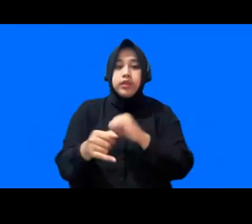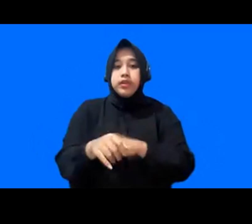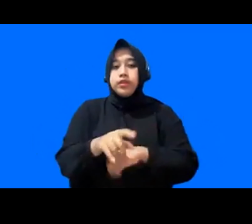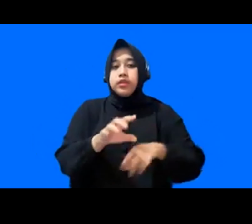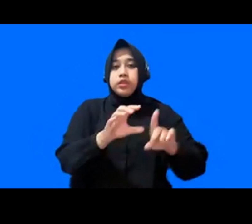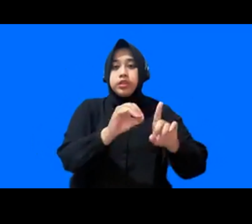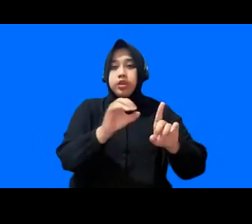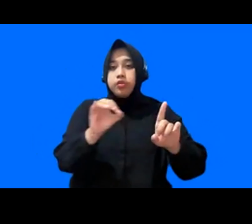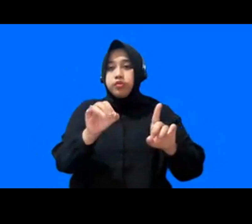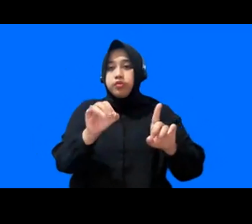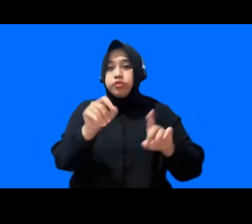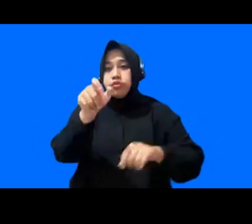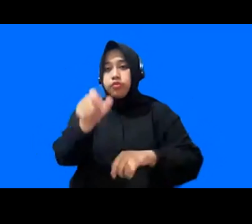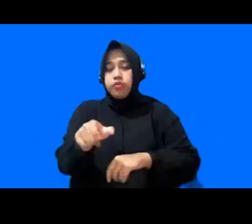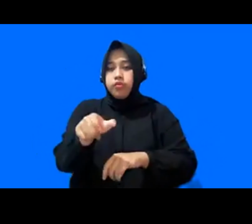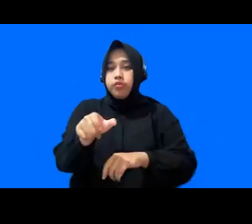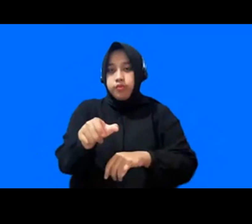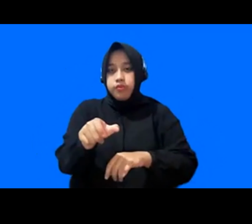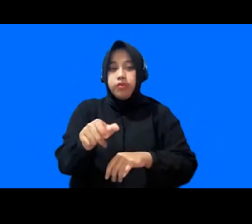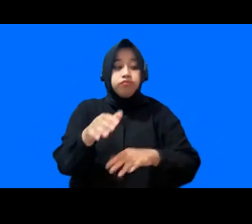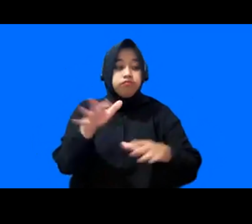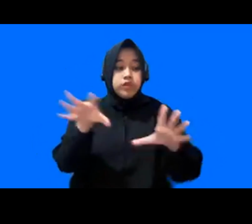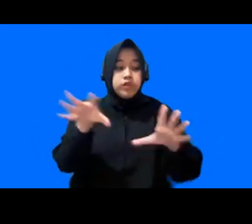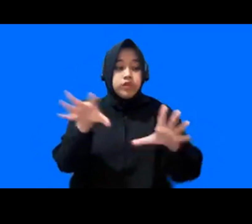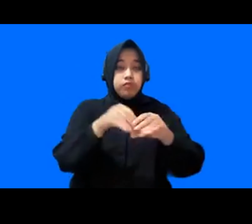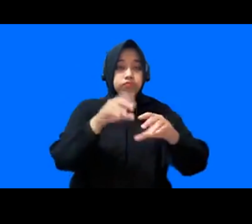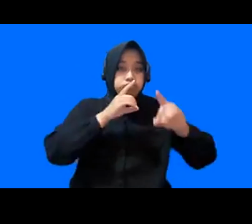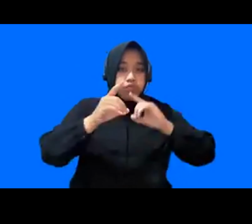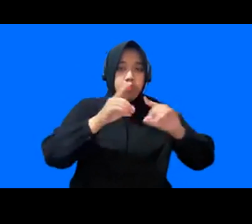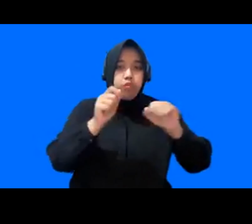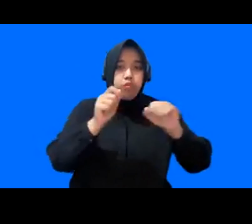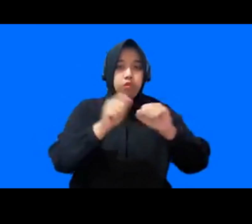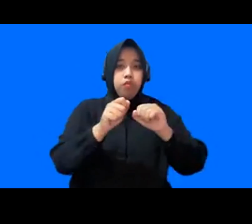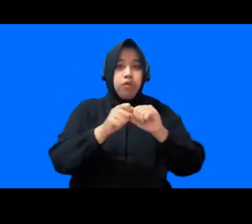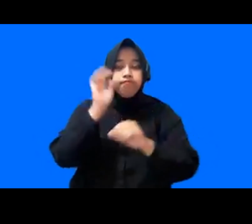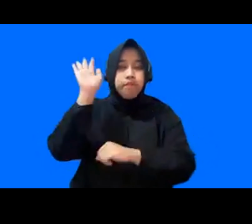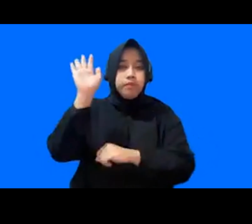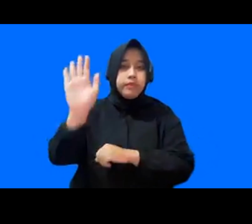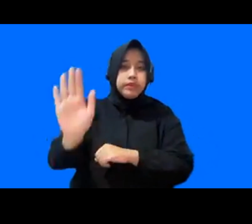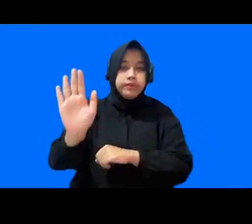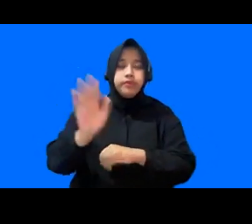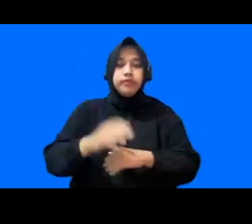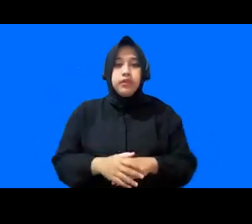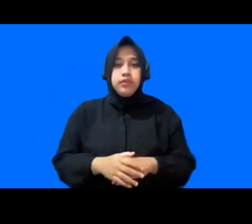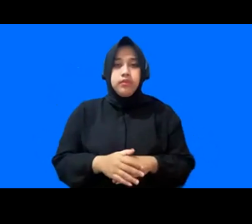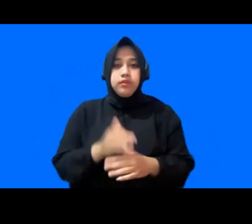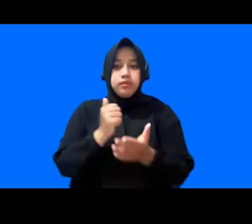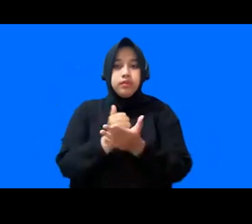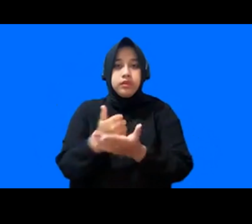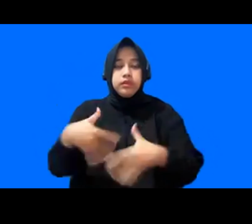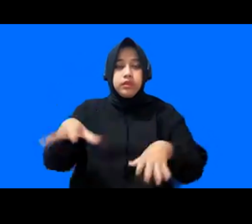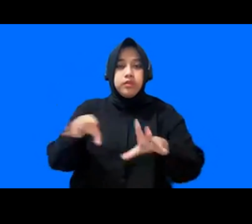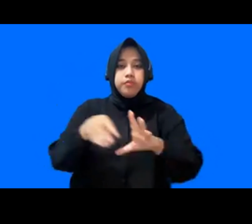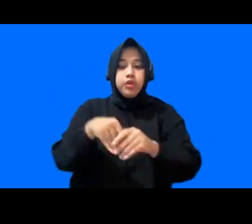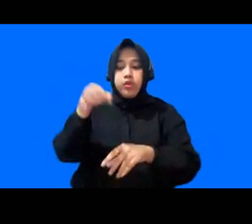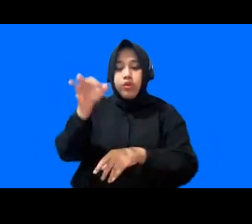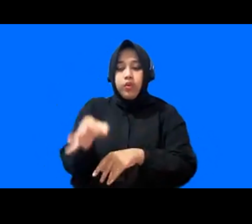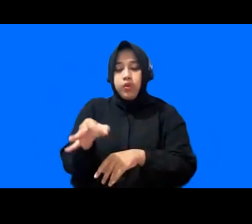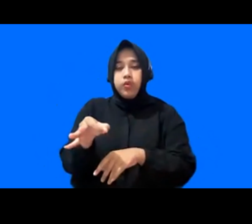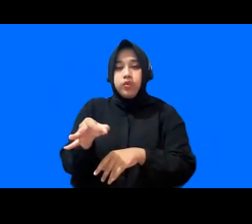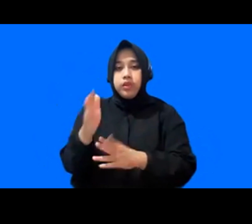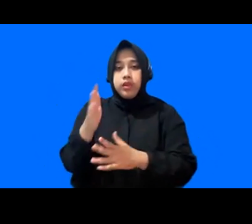to shape future reforms and engagement strategies towards building safer, more resilient and livable cities. The